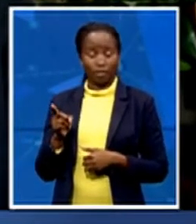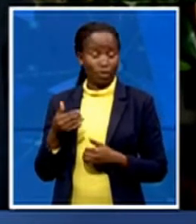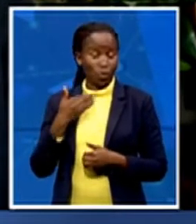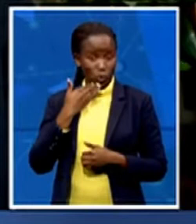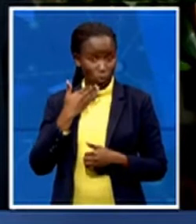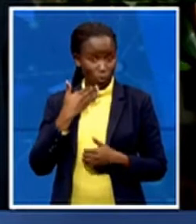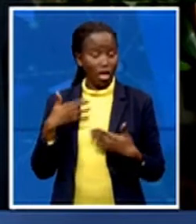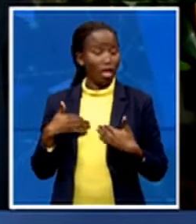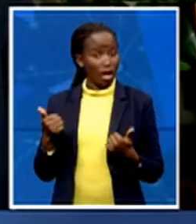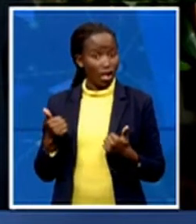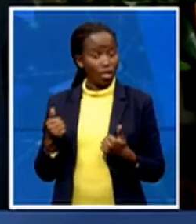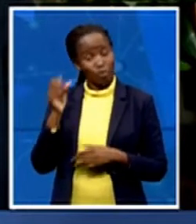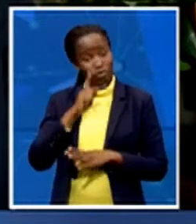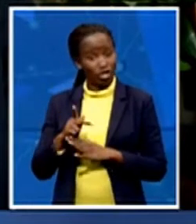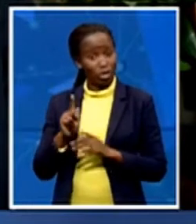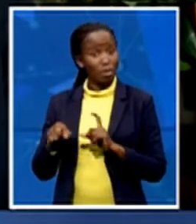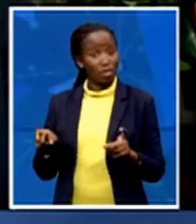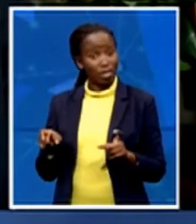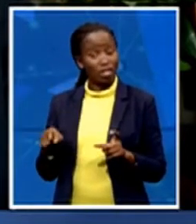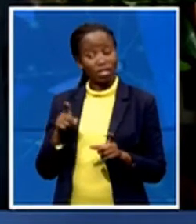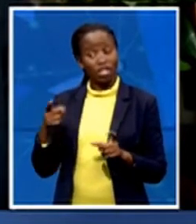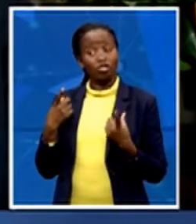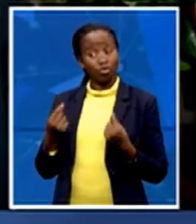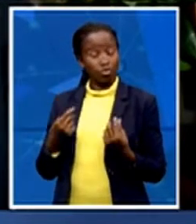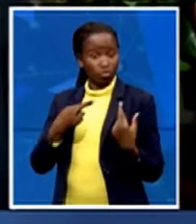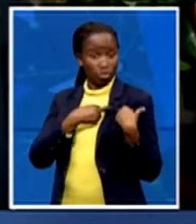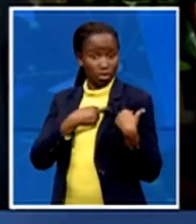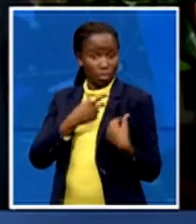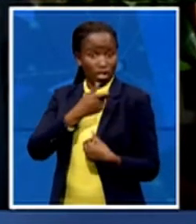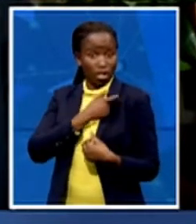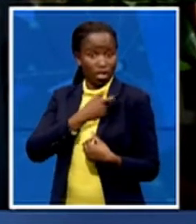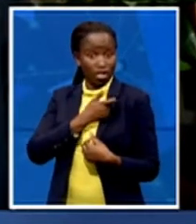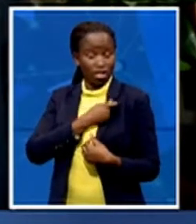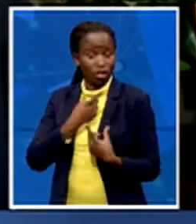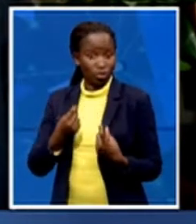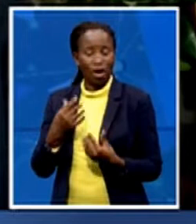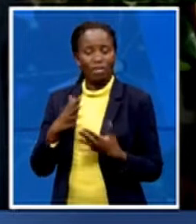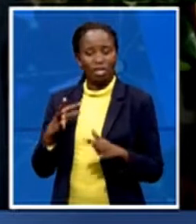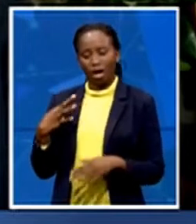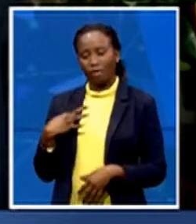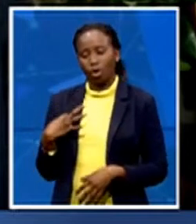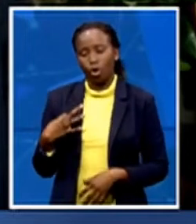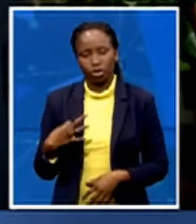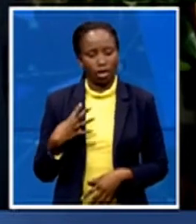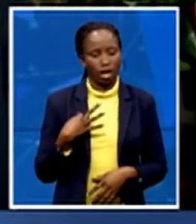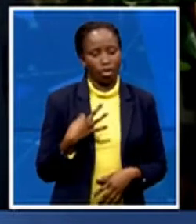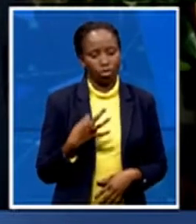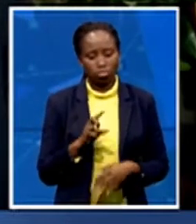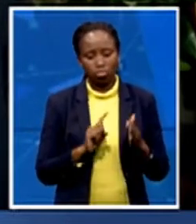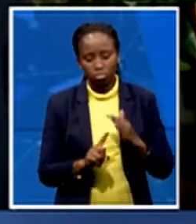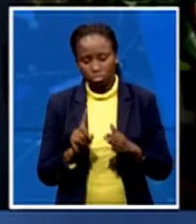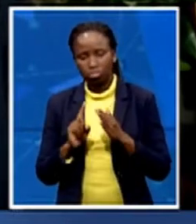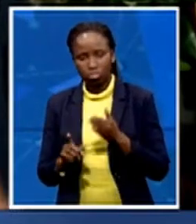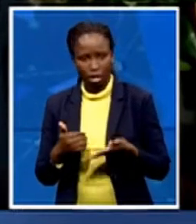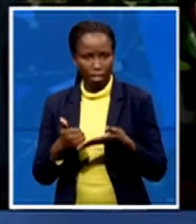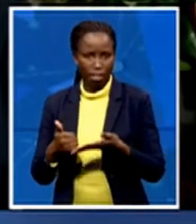our vaccination sites, to the volunteers from neighborhood watches and community volunteers who are helping as well, and to,